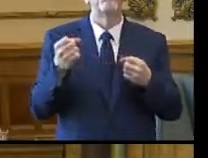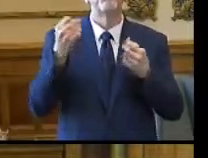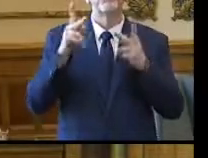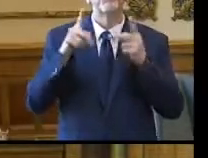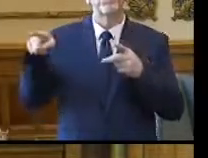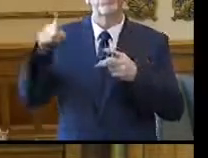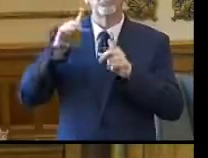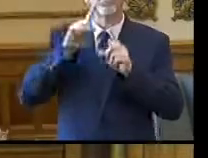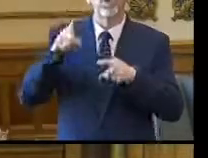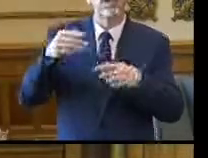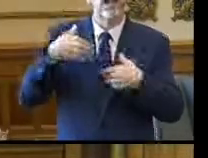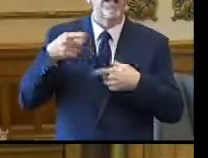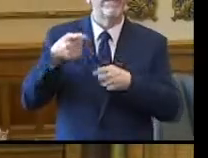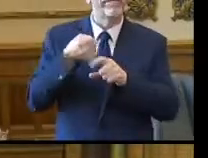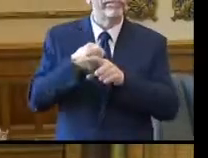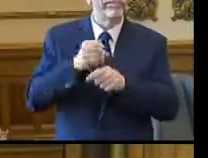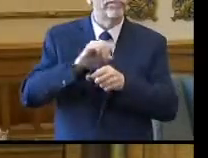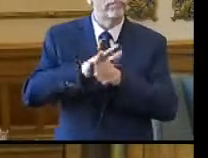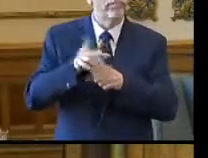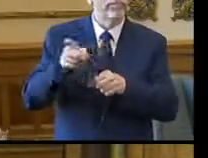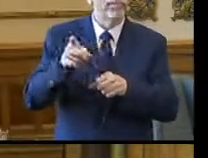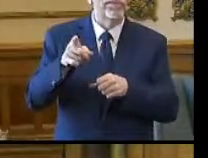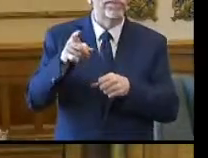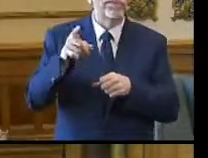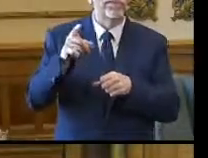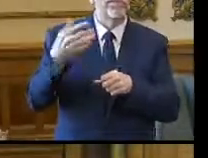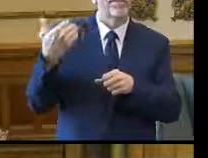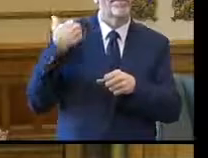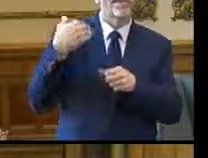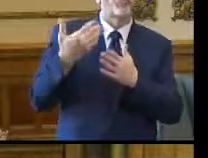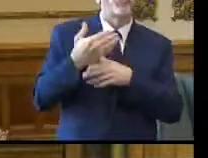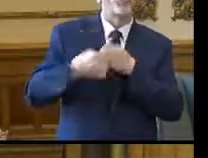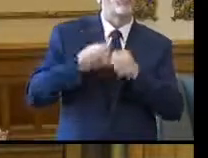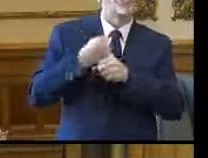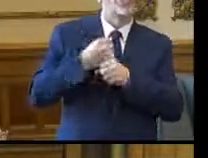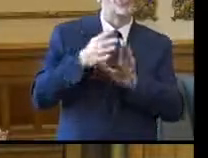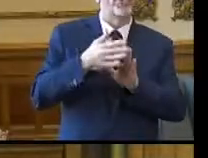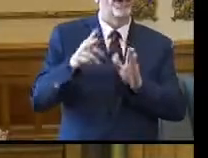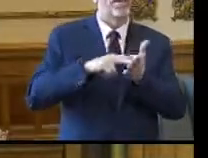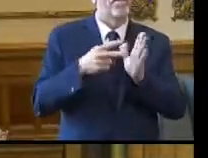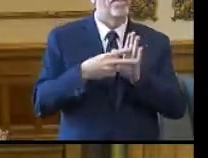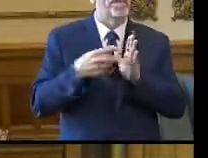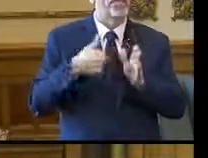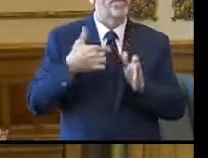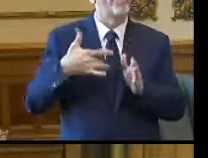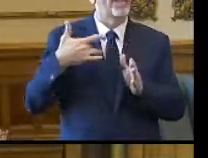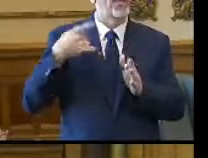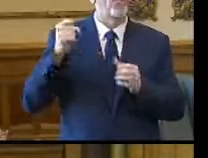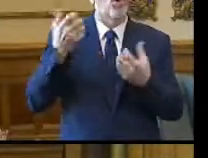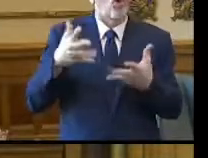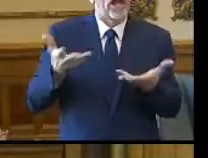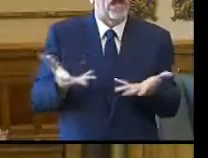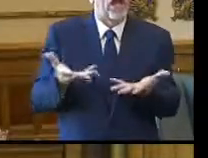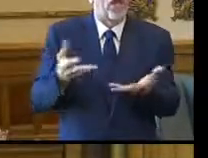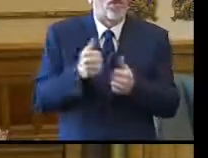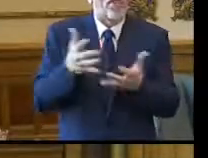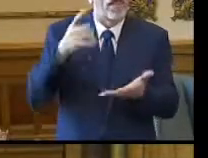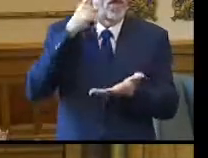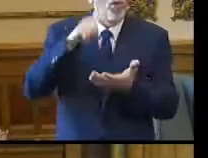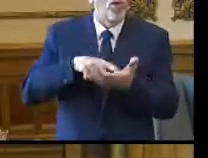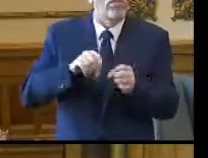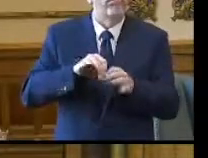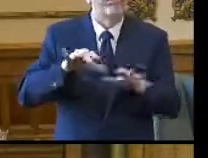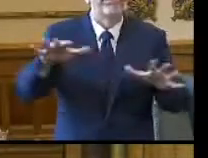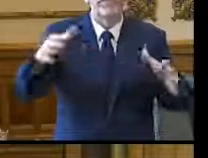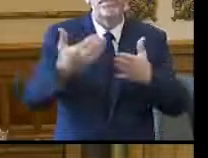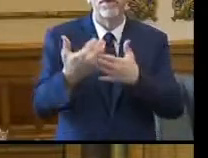sick with symptoms of COVID-19 as early as the new year, leading many to speculate that it arrived undetected before